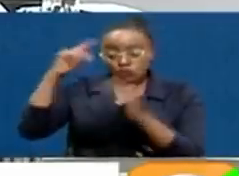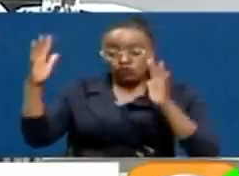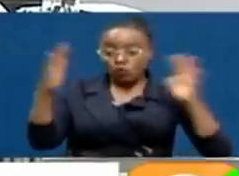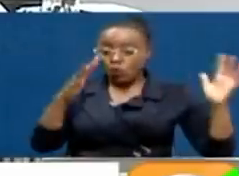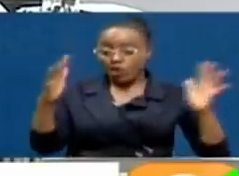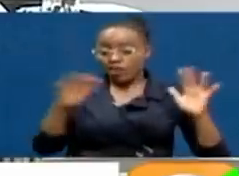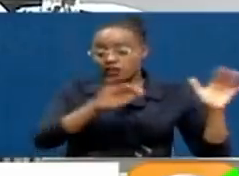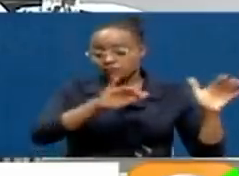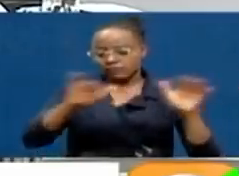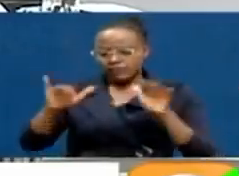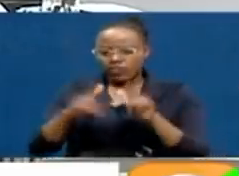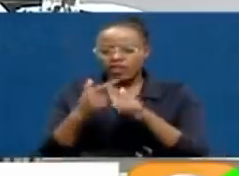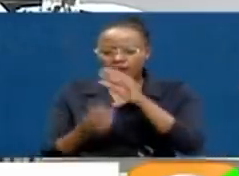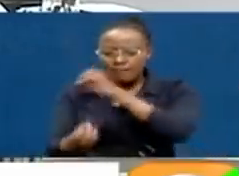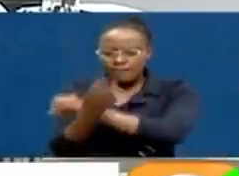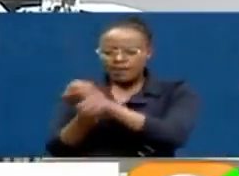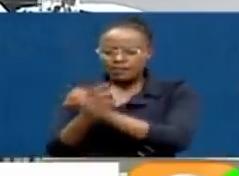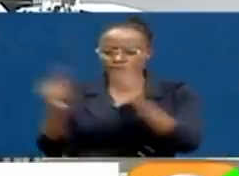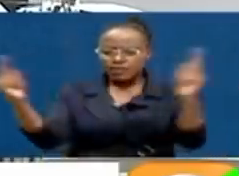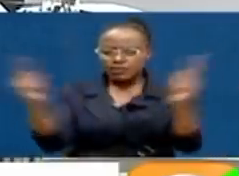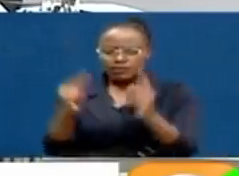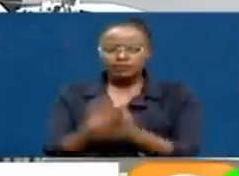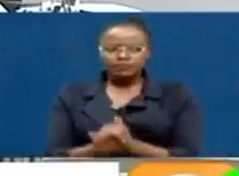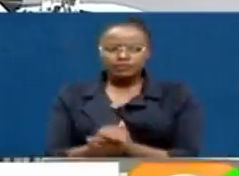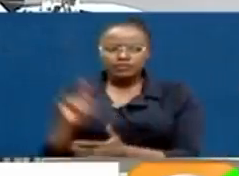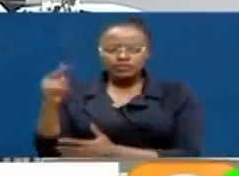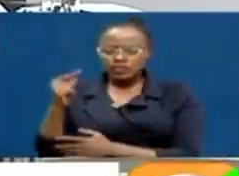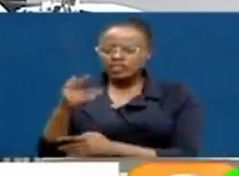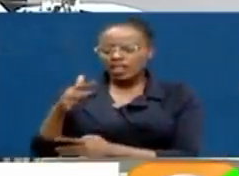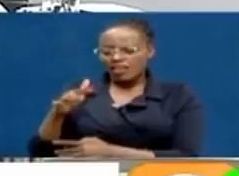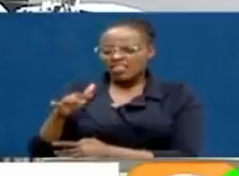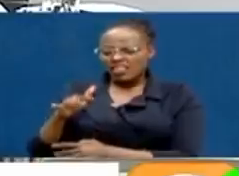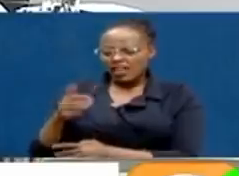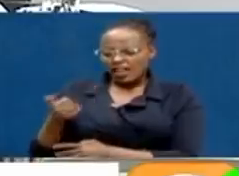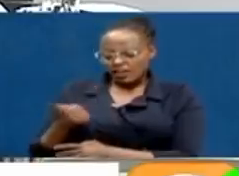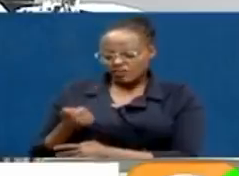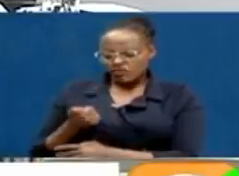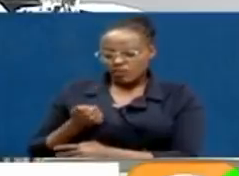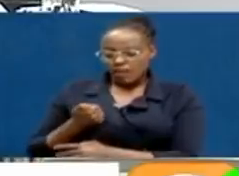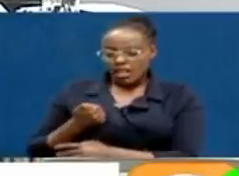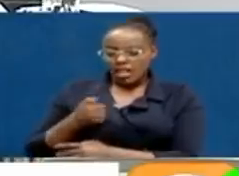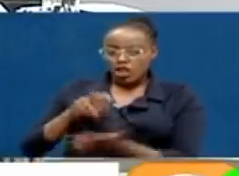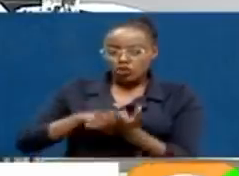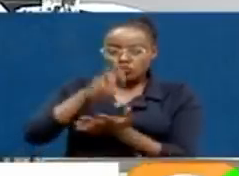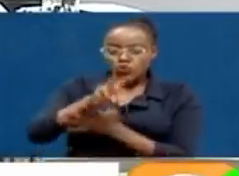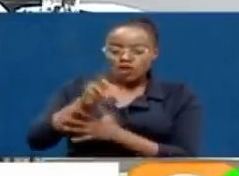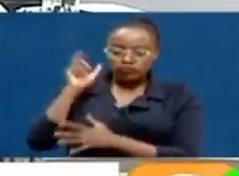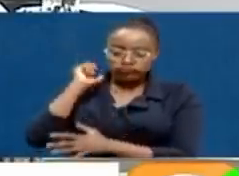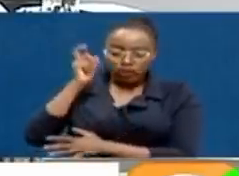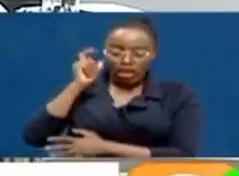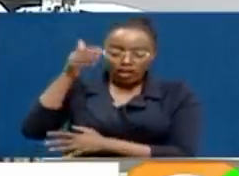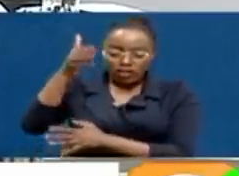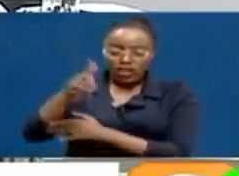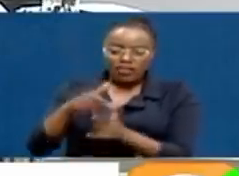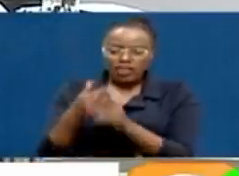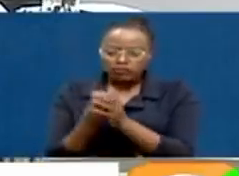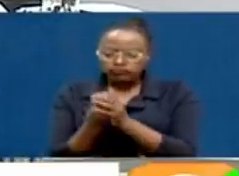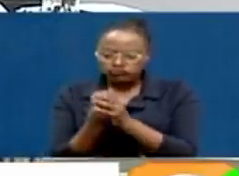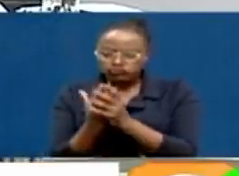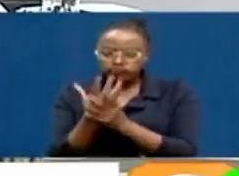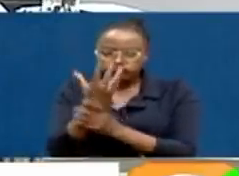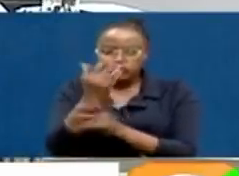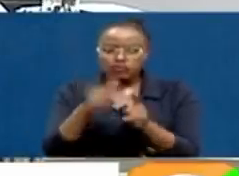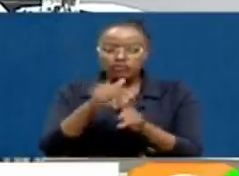now, let me explain this very briefly. So first, the female lays the eggs directly into the soil that hatch after, get